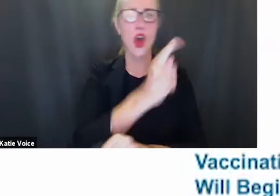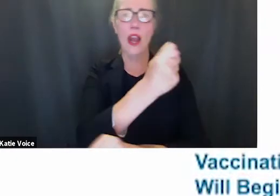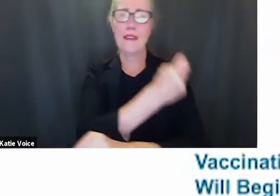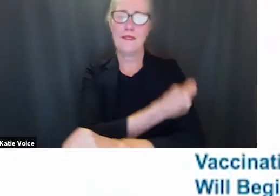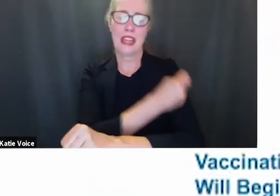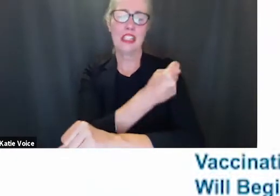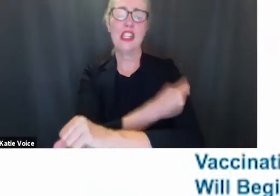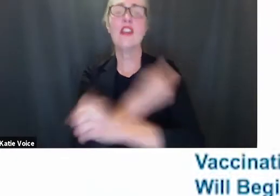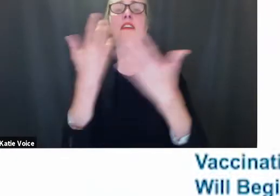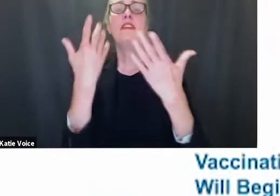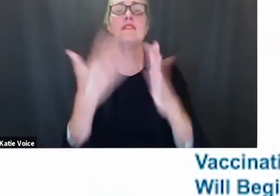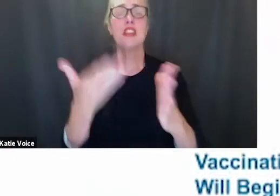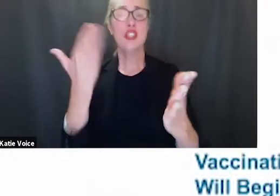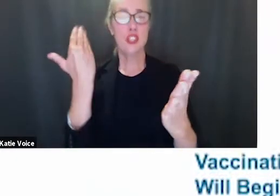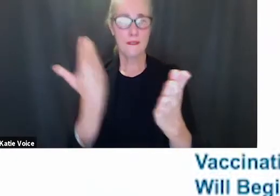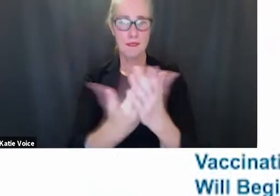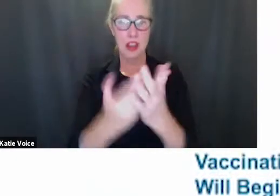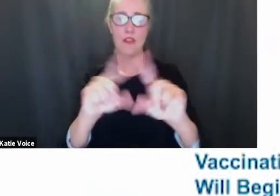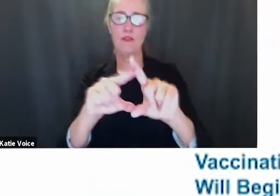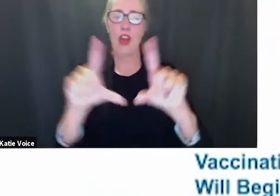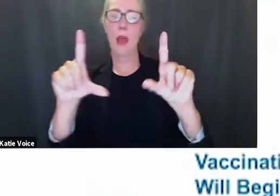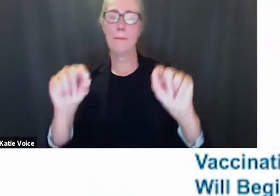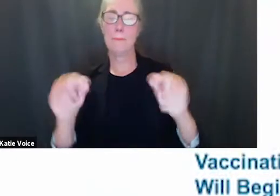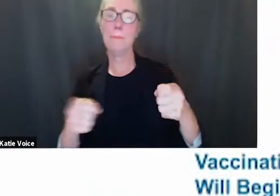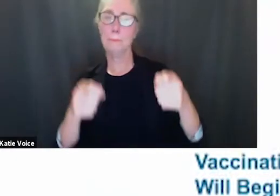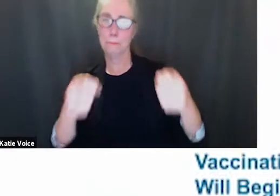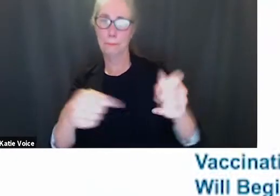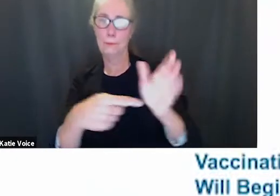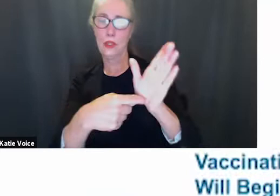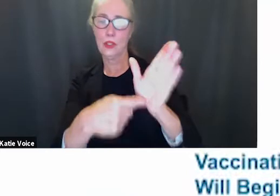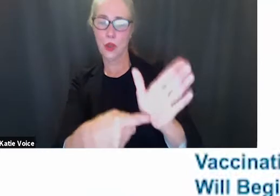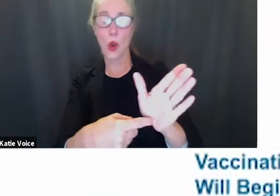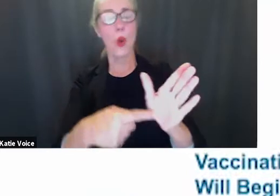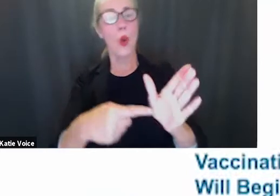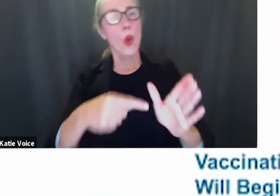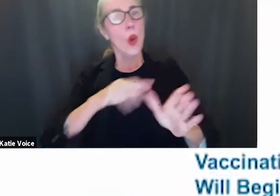verified in this district. That's excellent news.